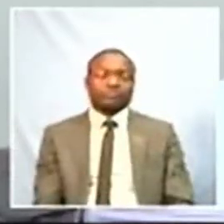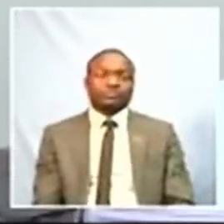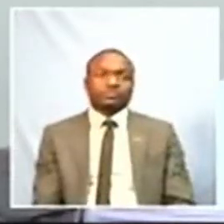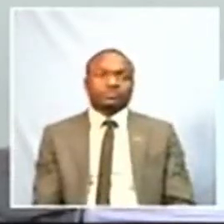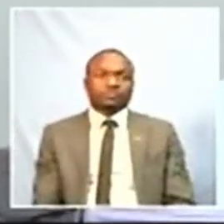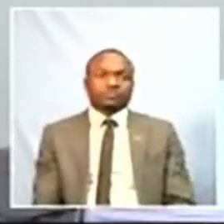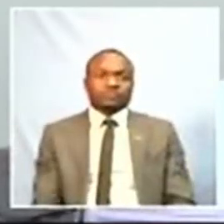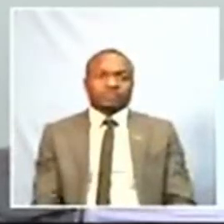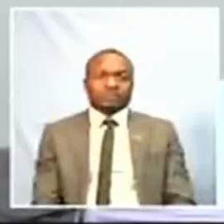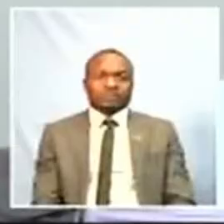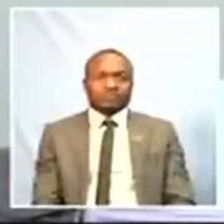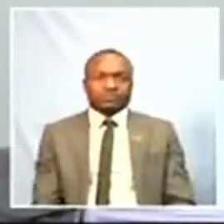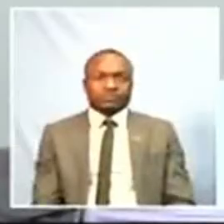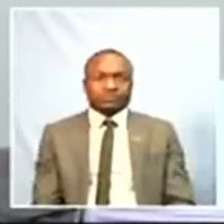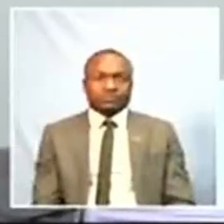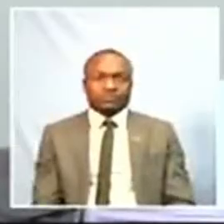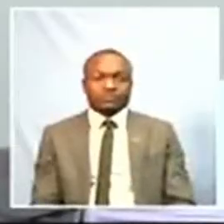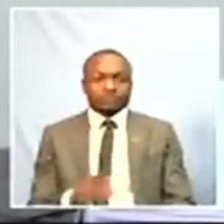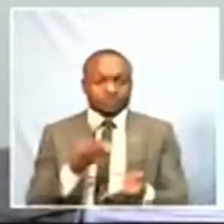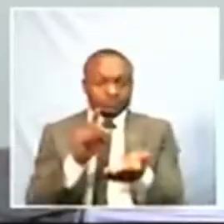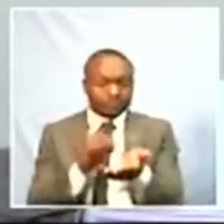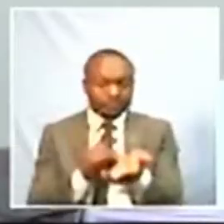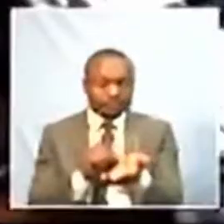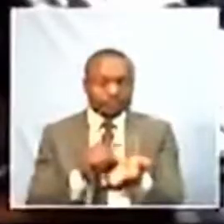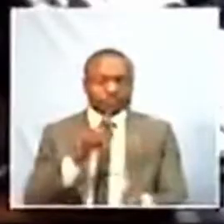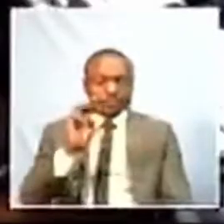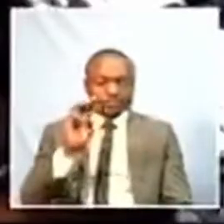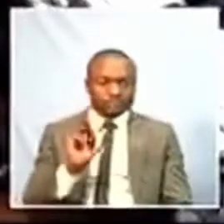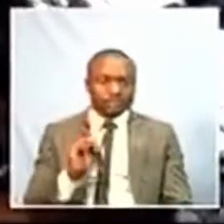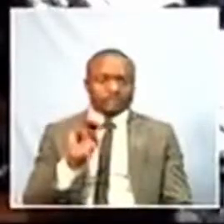All right, we may take Dr. Mwanza.